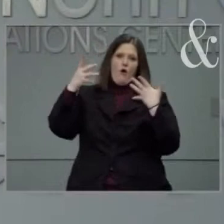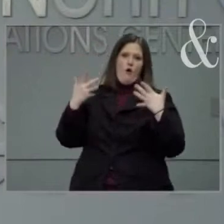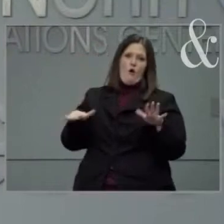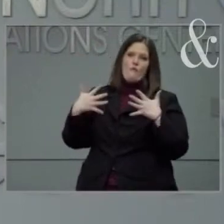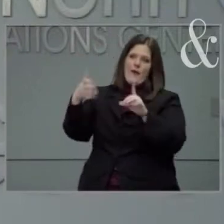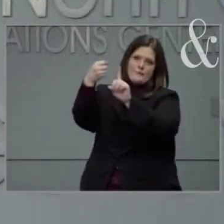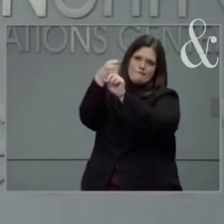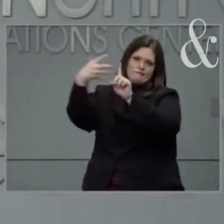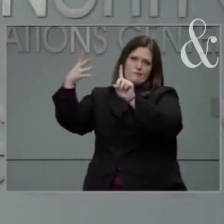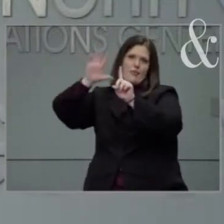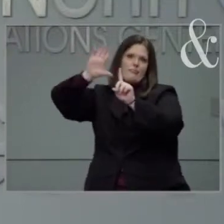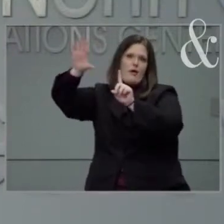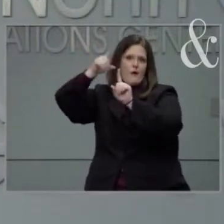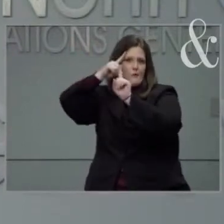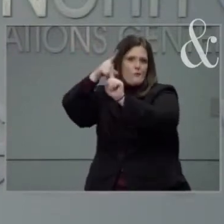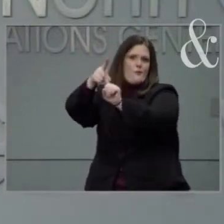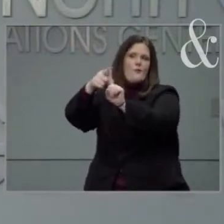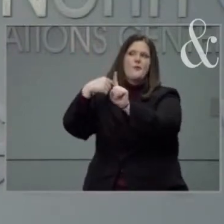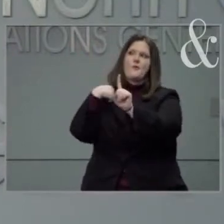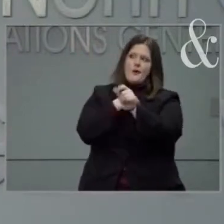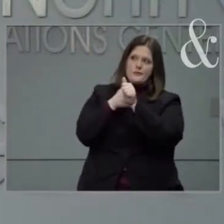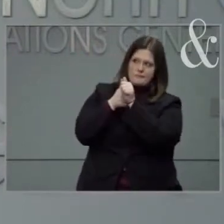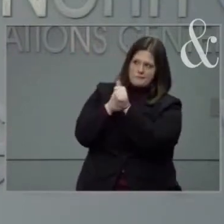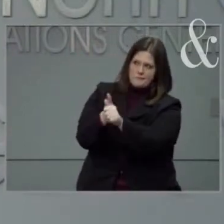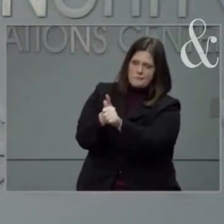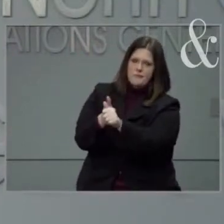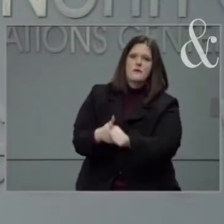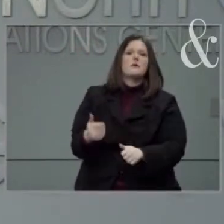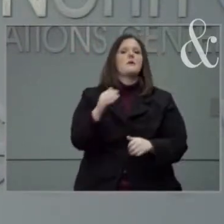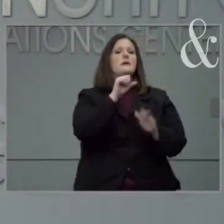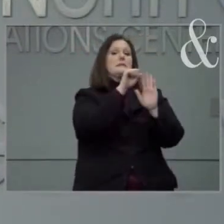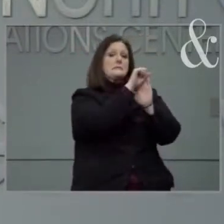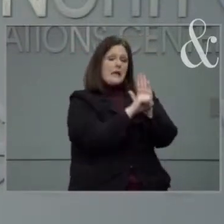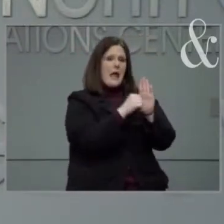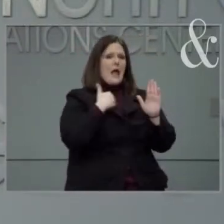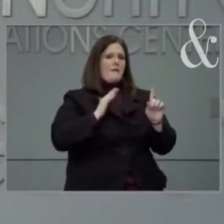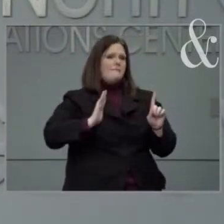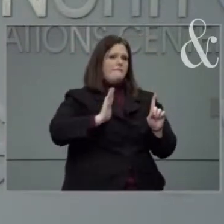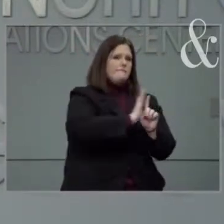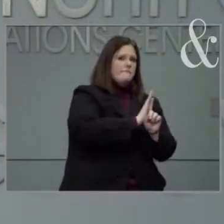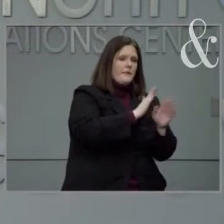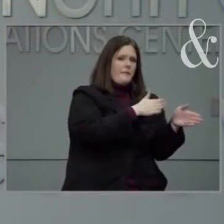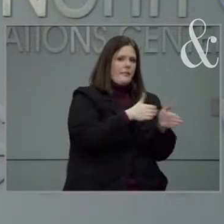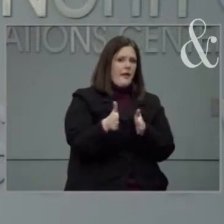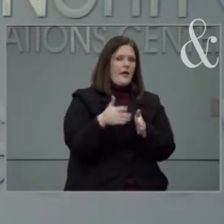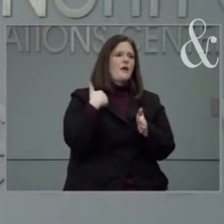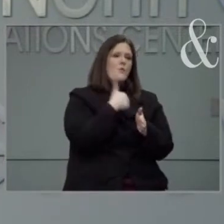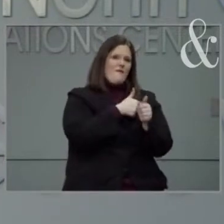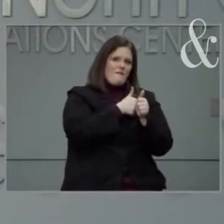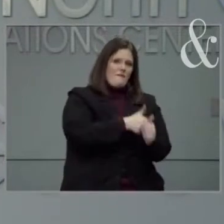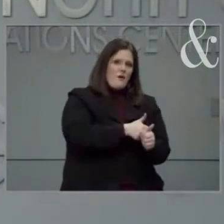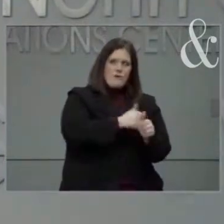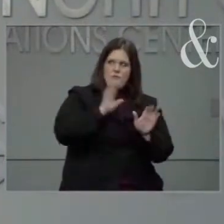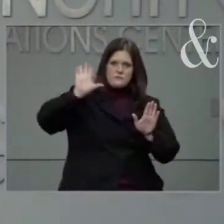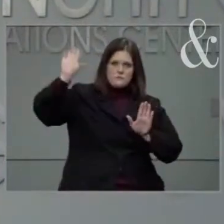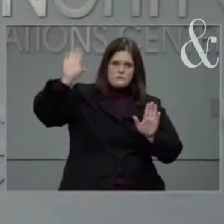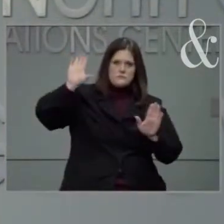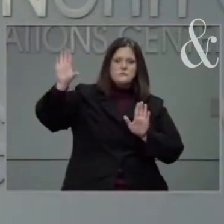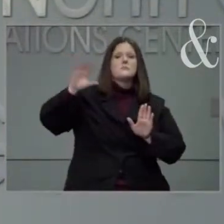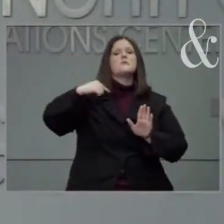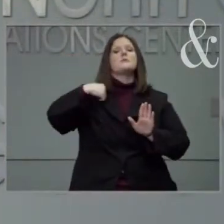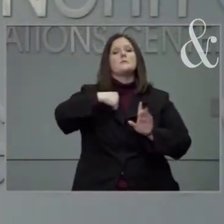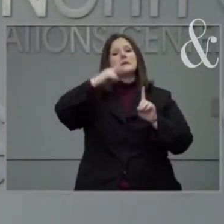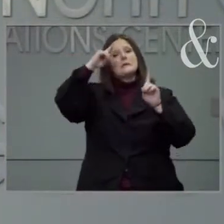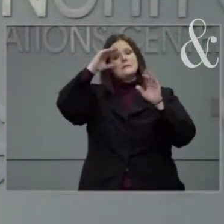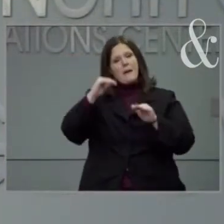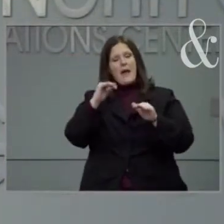plan that talks about the expenditure plan for that $700 million, and that is we anticipate to be stretched out over the next